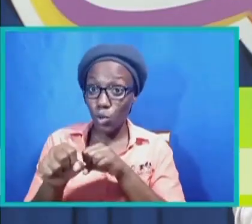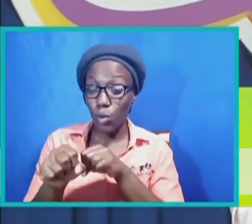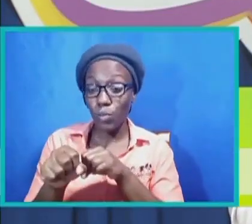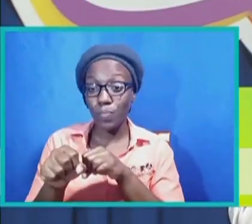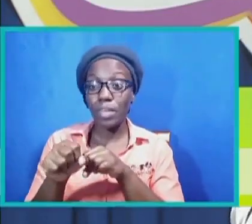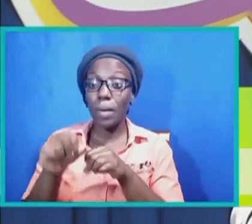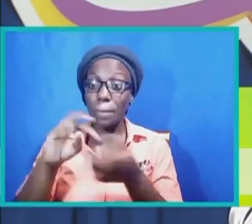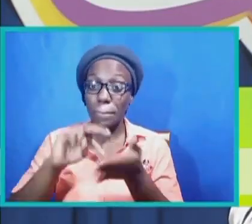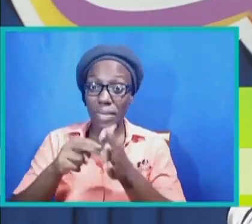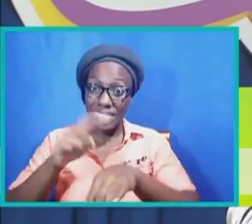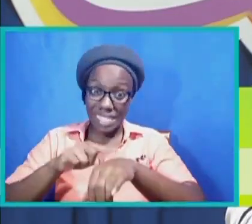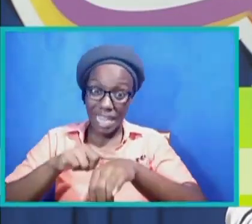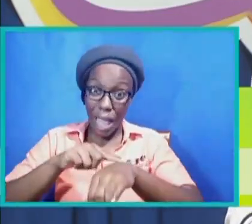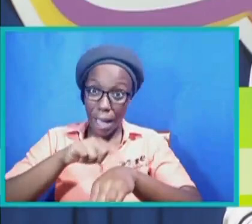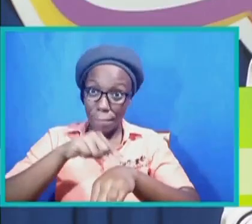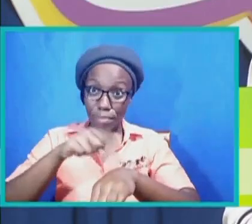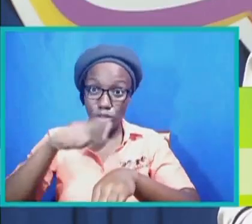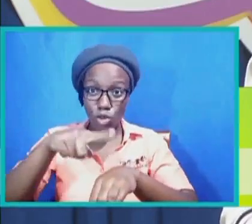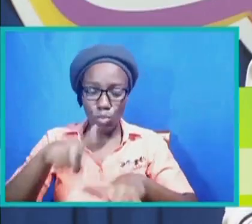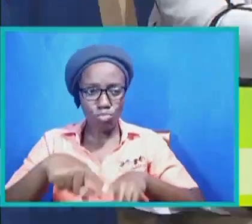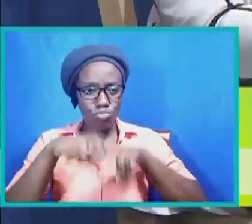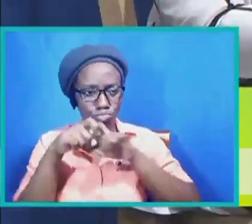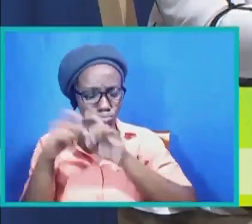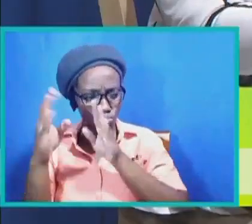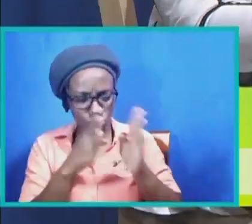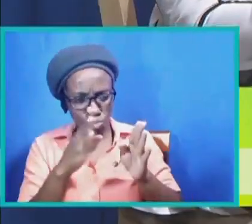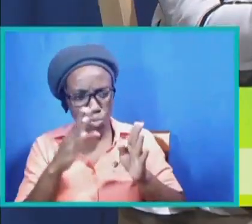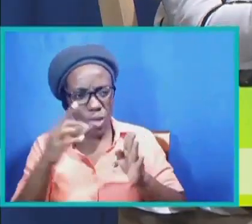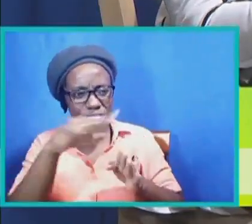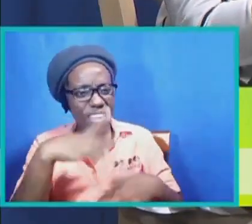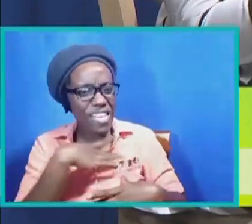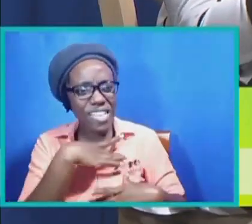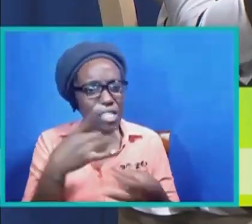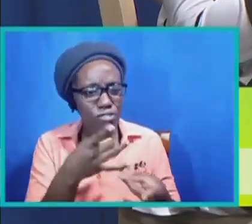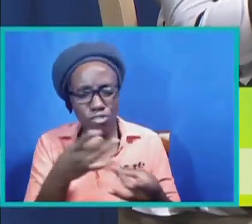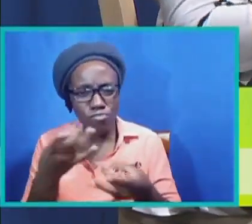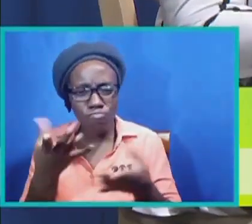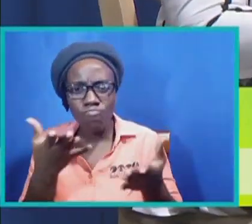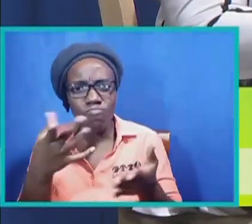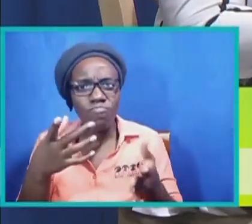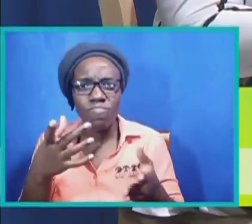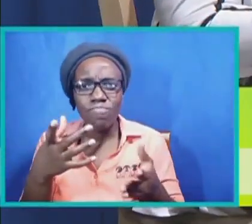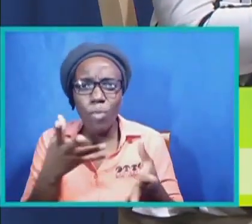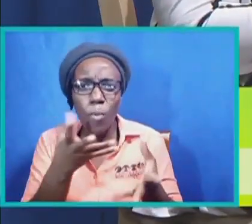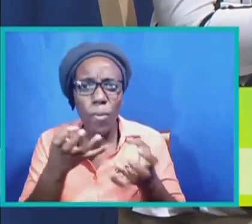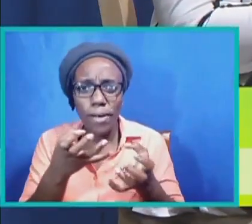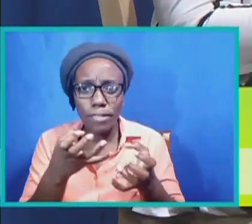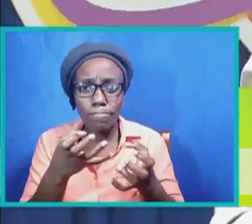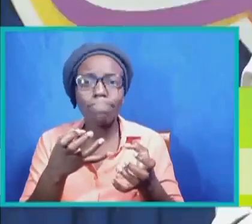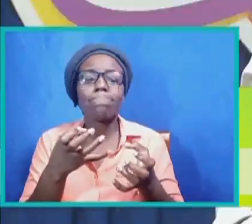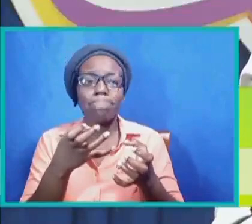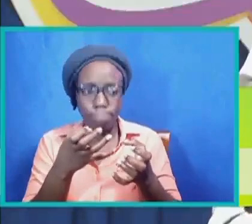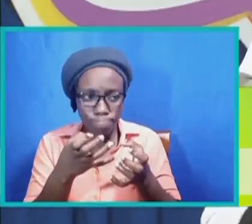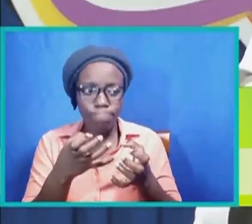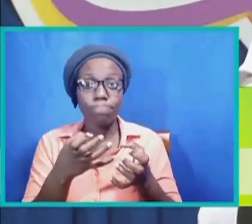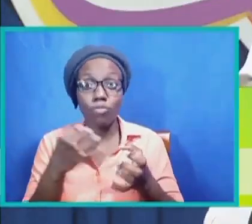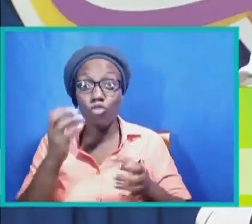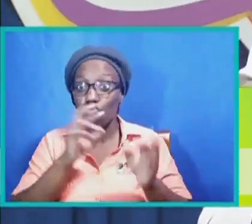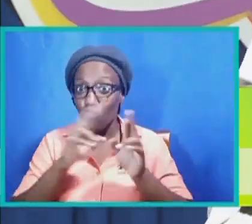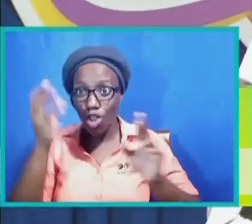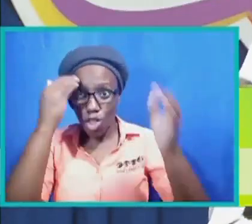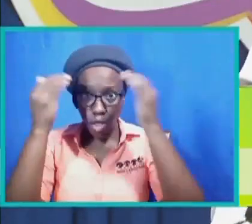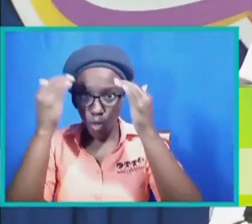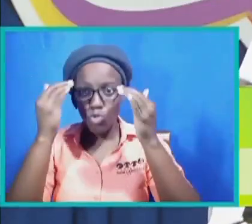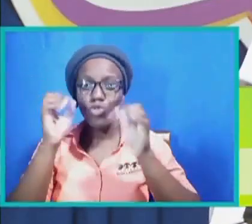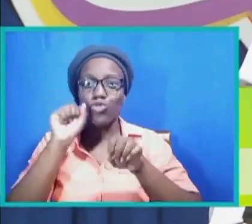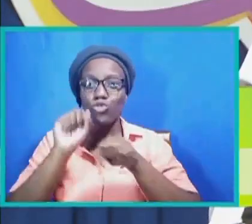interests, their aptitude, etc. Remember that conversation we had. And you get that information up front. So you're making certain that